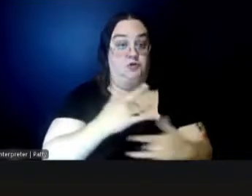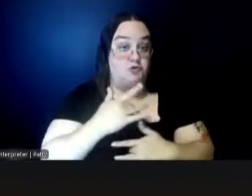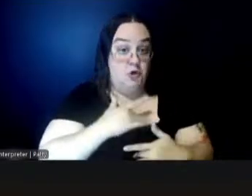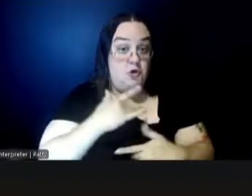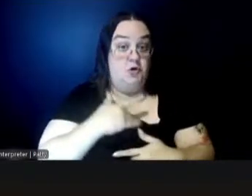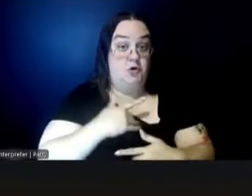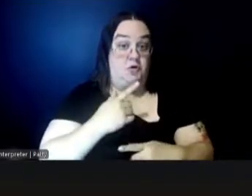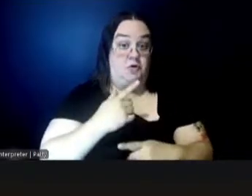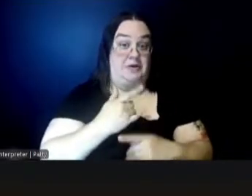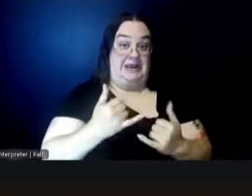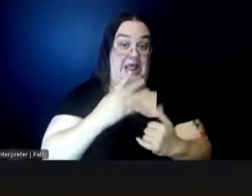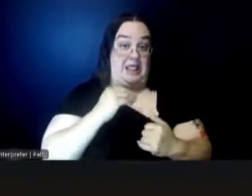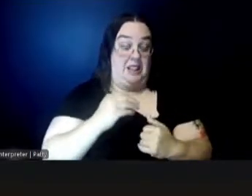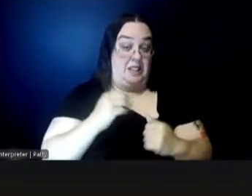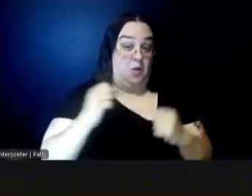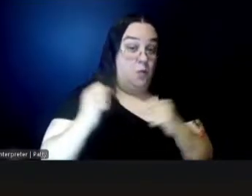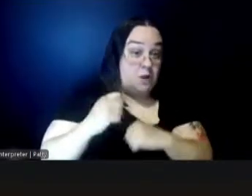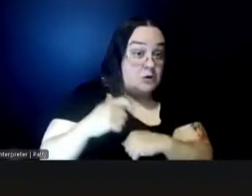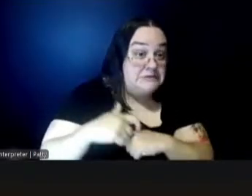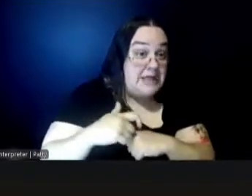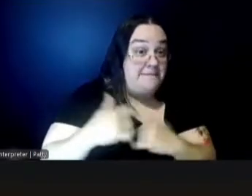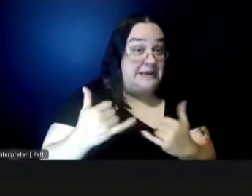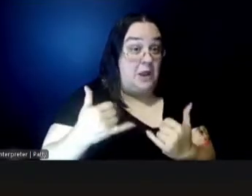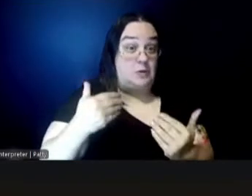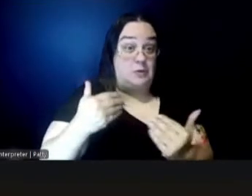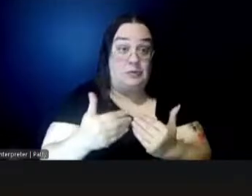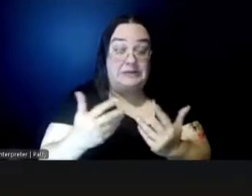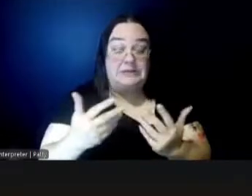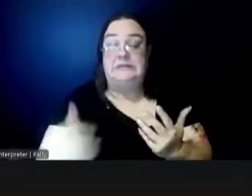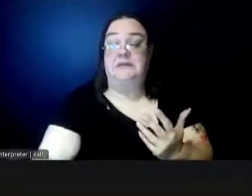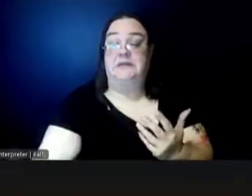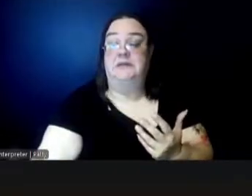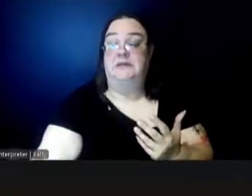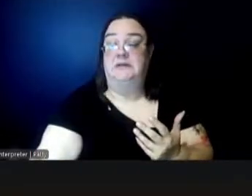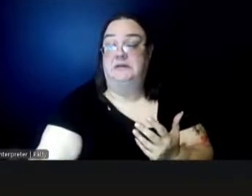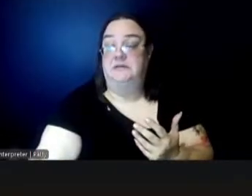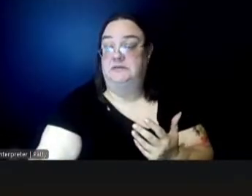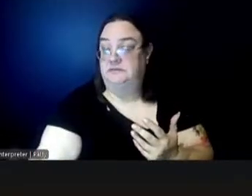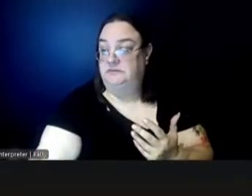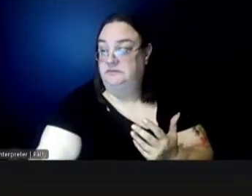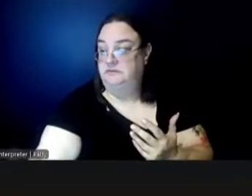okay? And if